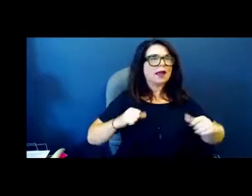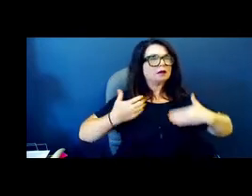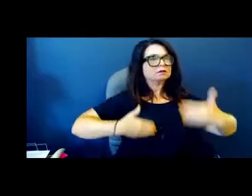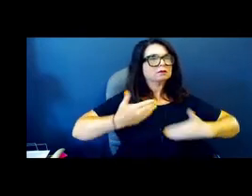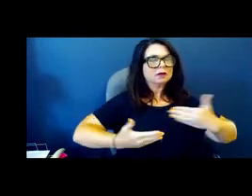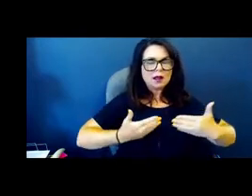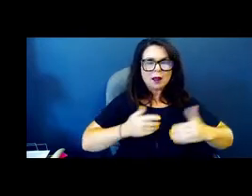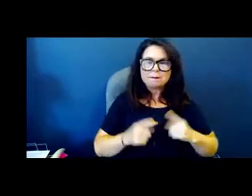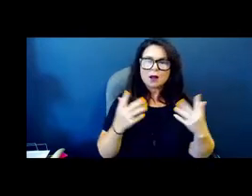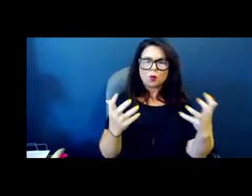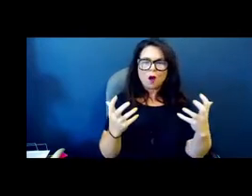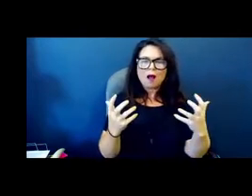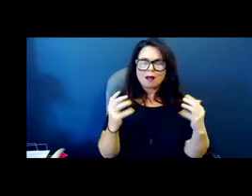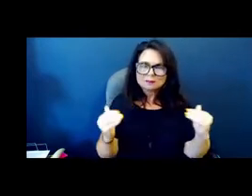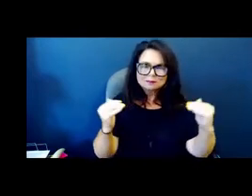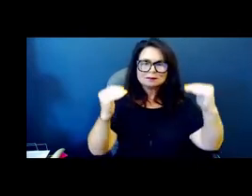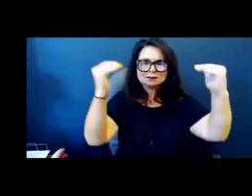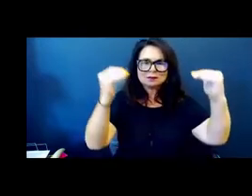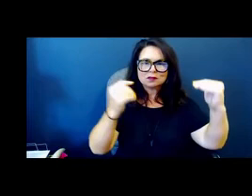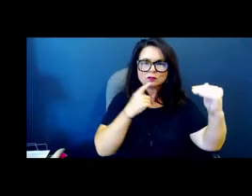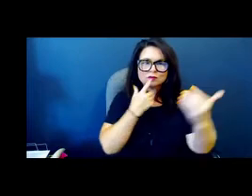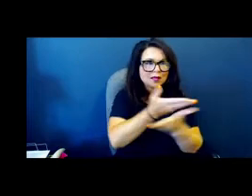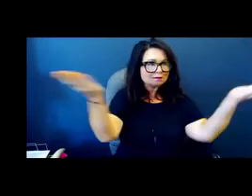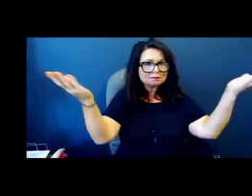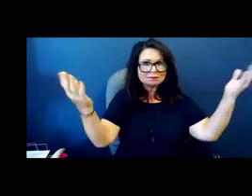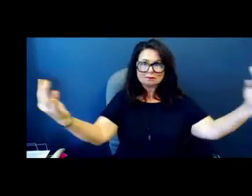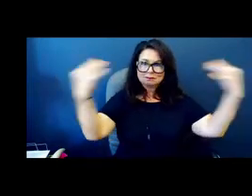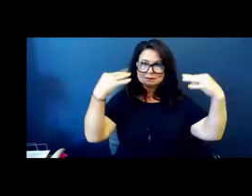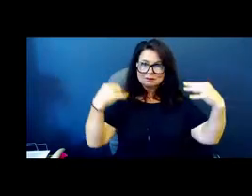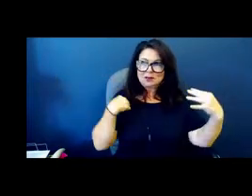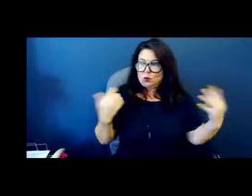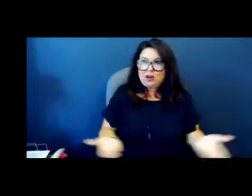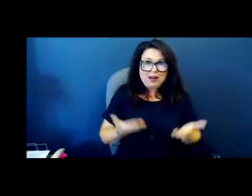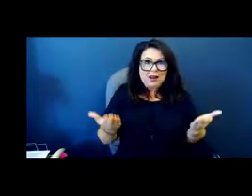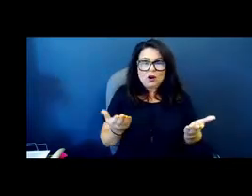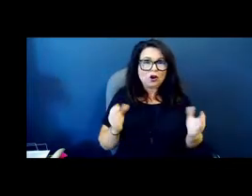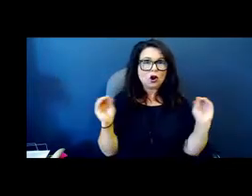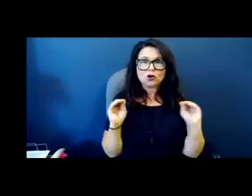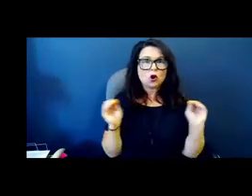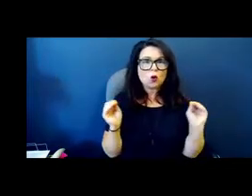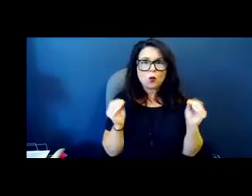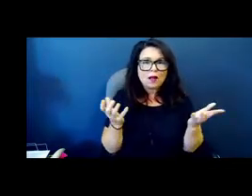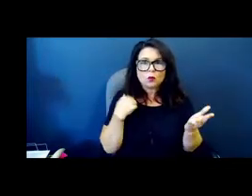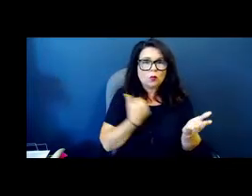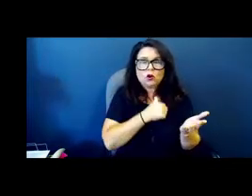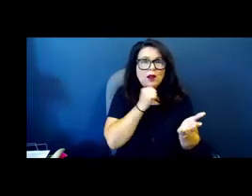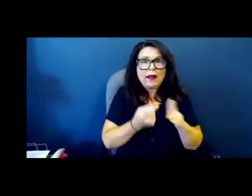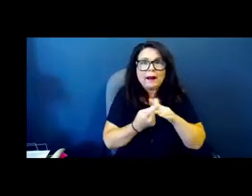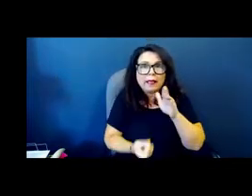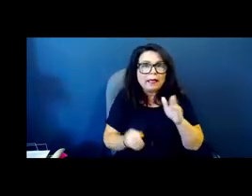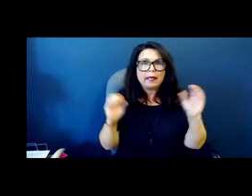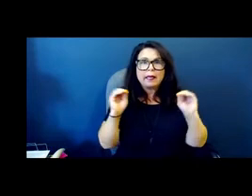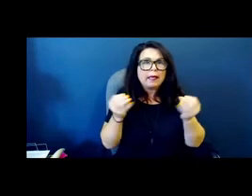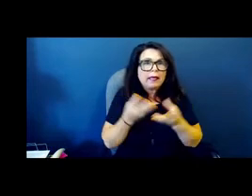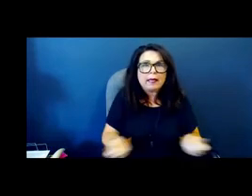world, here we are, and we're not going away. But now the next